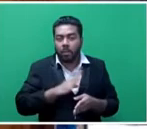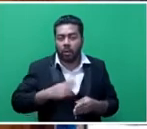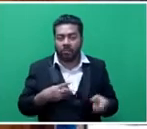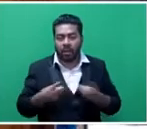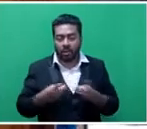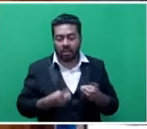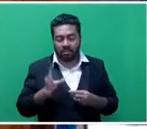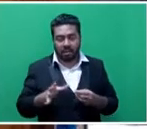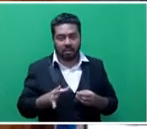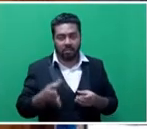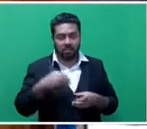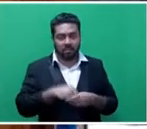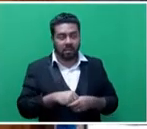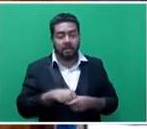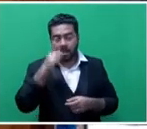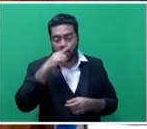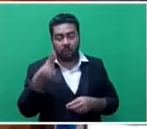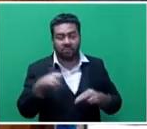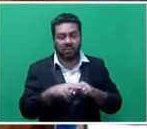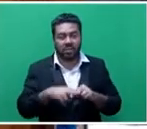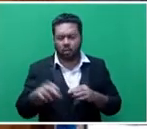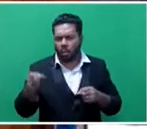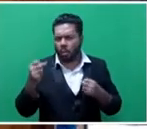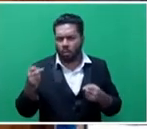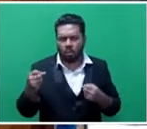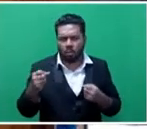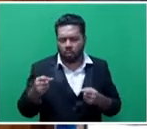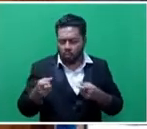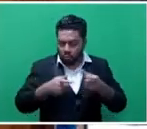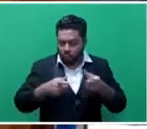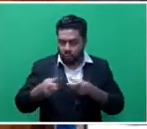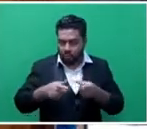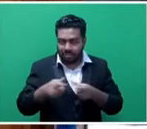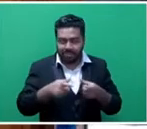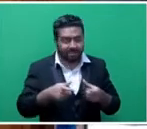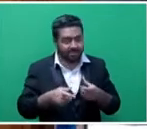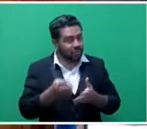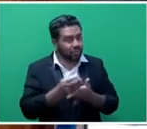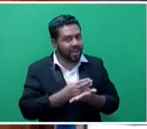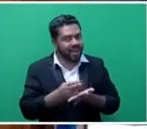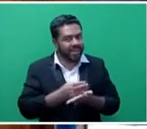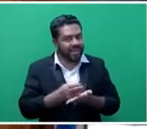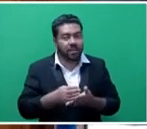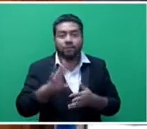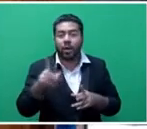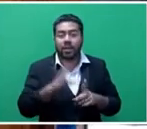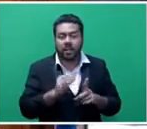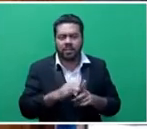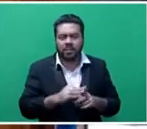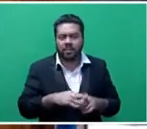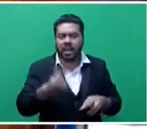Public Enterprises, and that the people of Fiji hold significant or controlling shares in these entities. For example, the Fiji